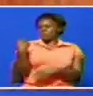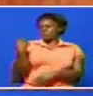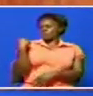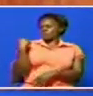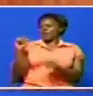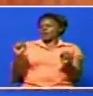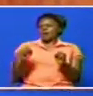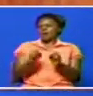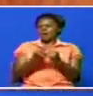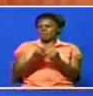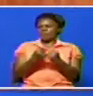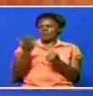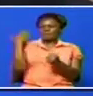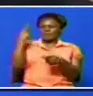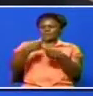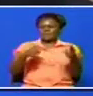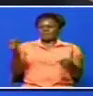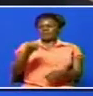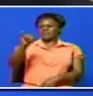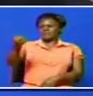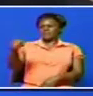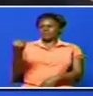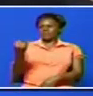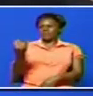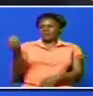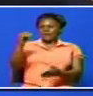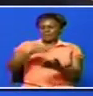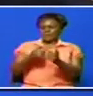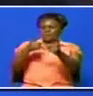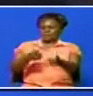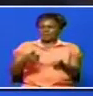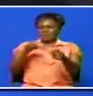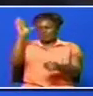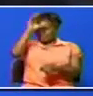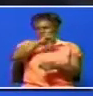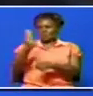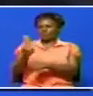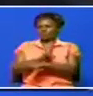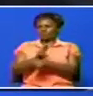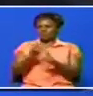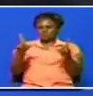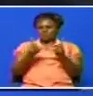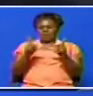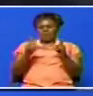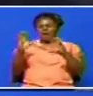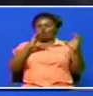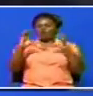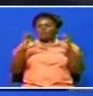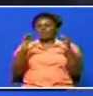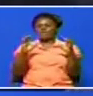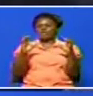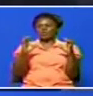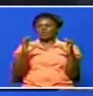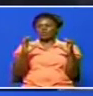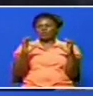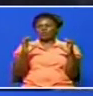taking place last year, January, when he was once again accused of misusing a licensed telecommunication gadget. He